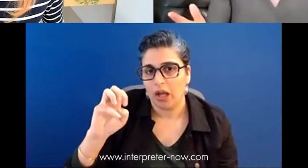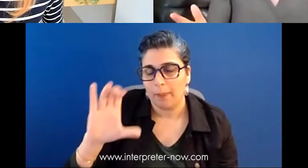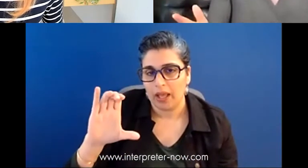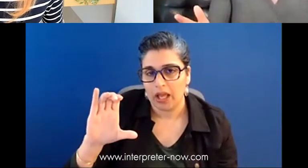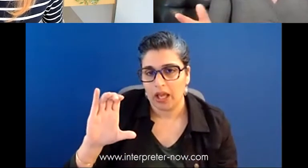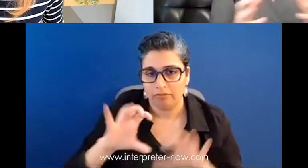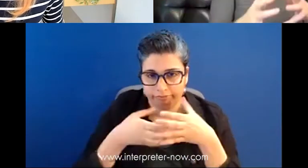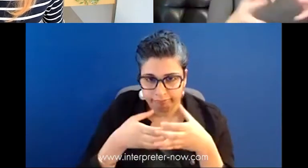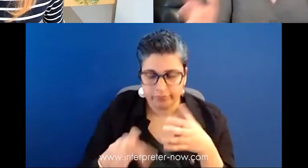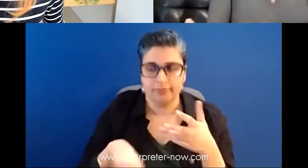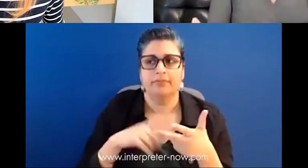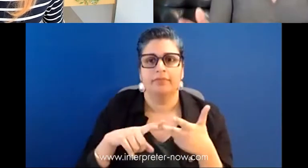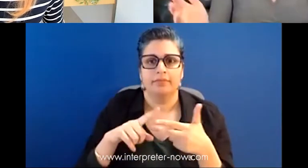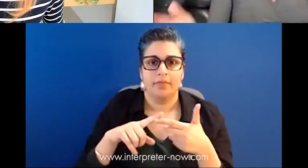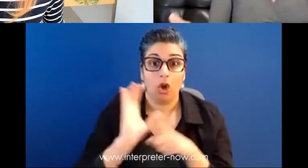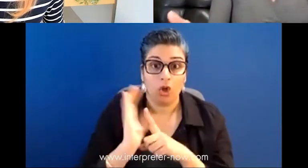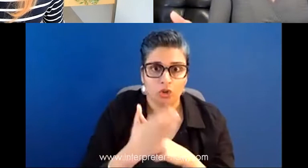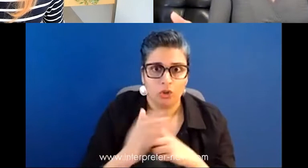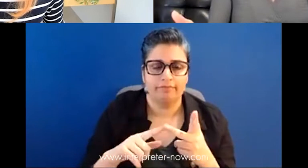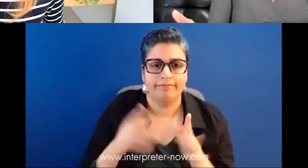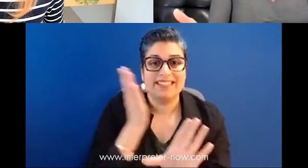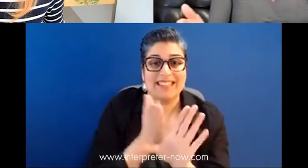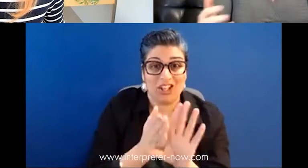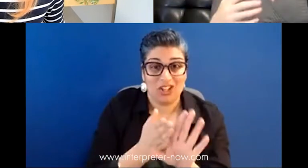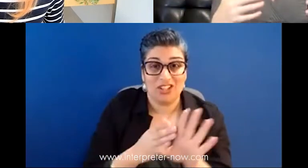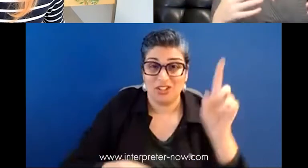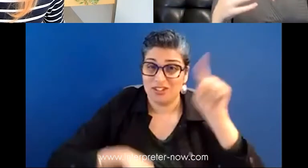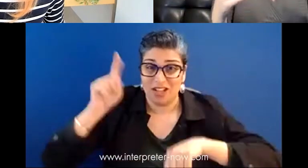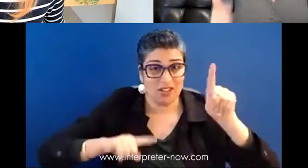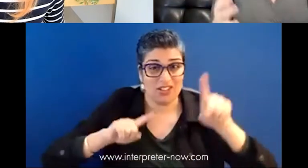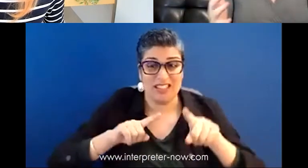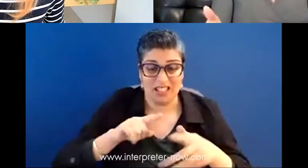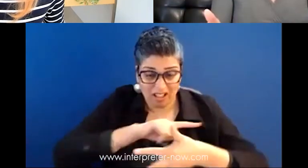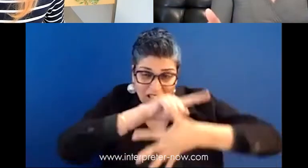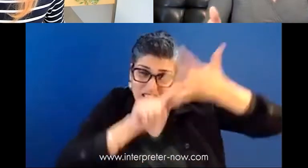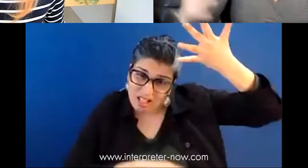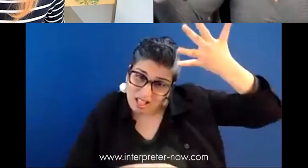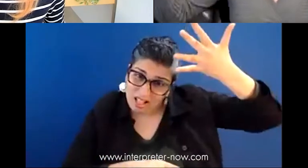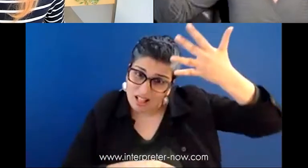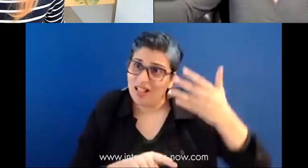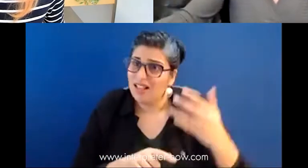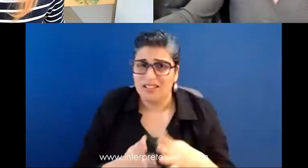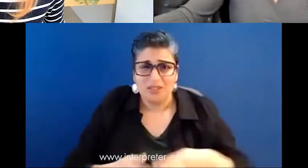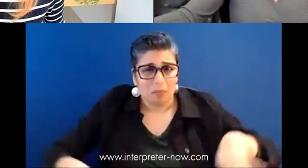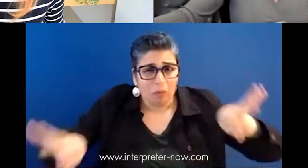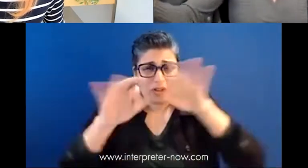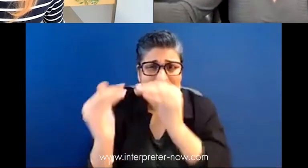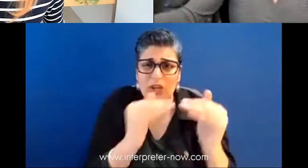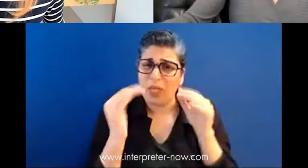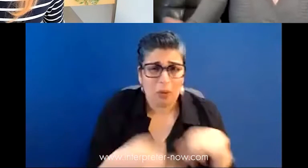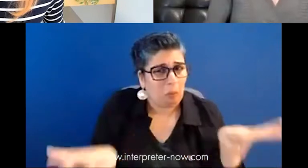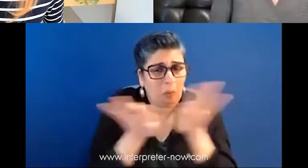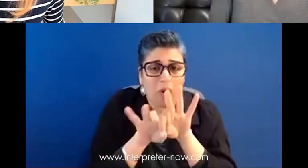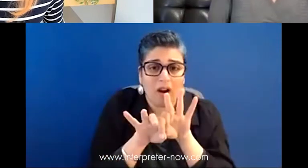psychological diversity, like all of these things really matter. And we have this, what we found over and over again, and was found previously